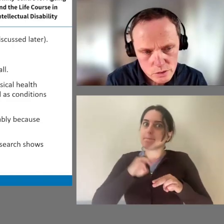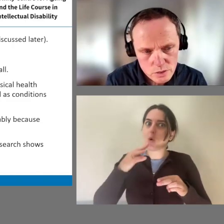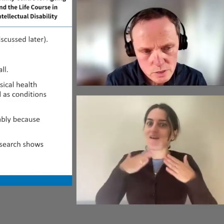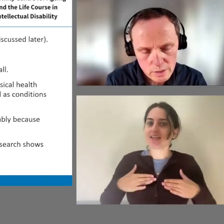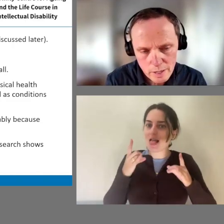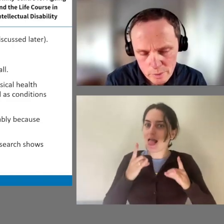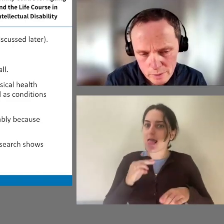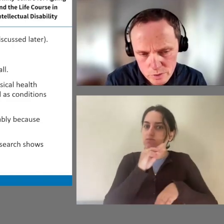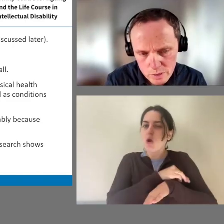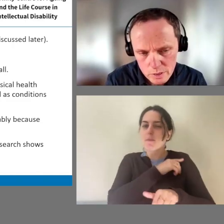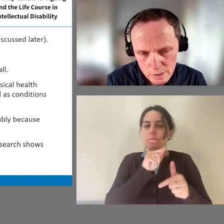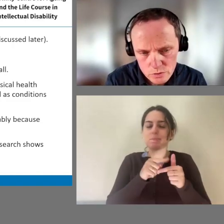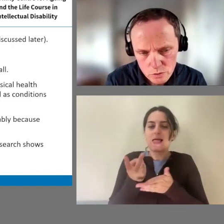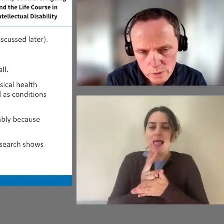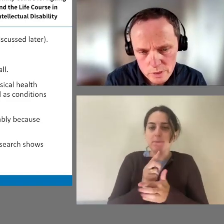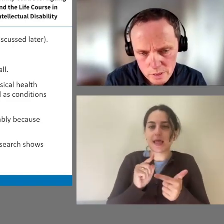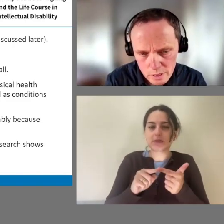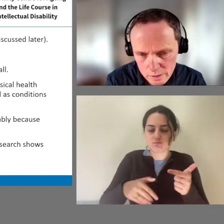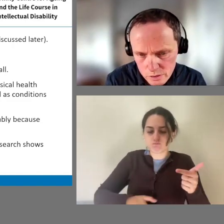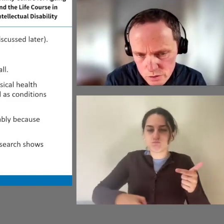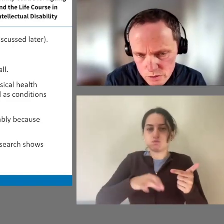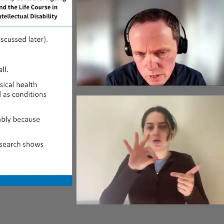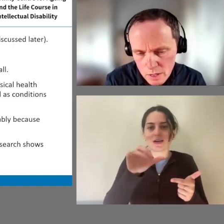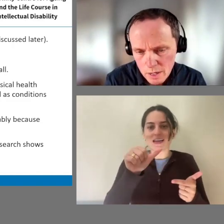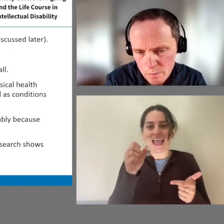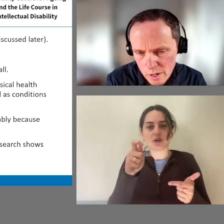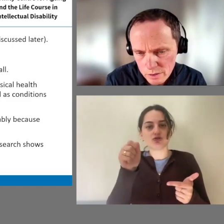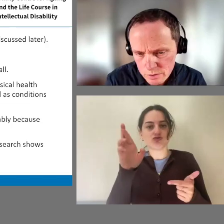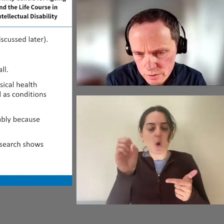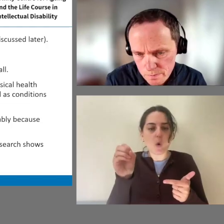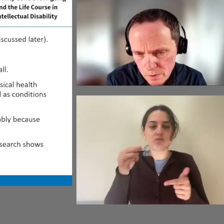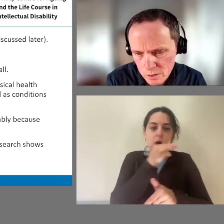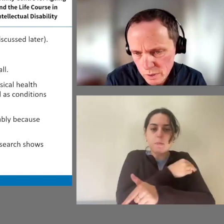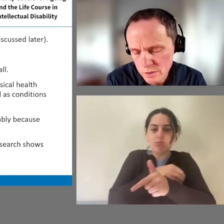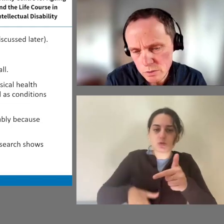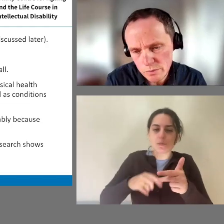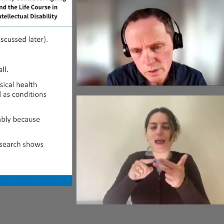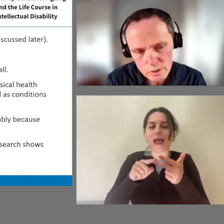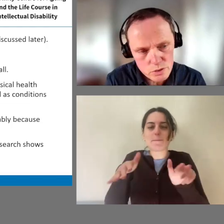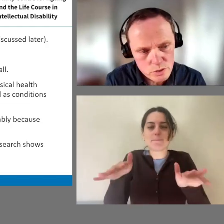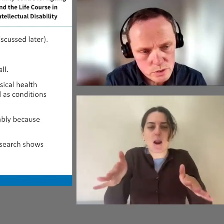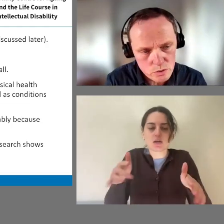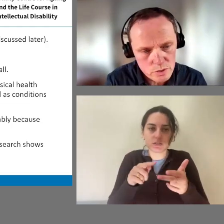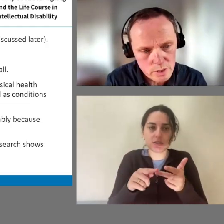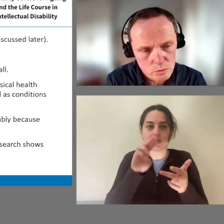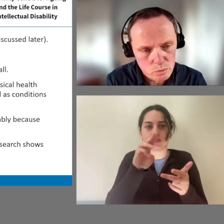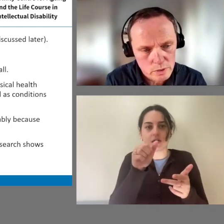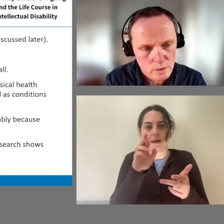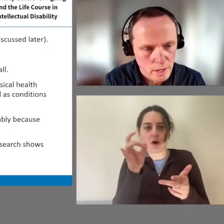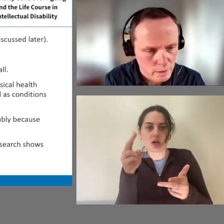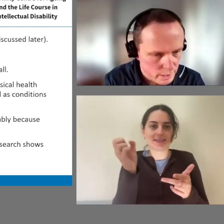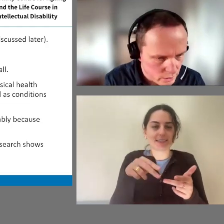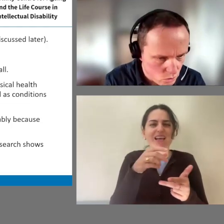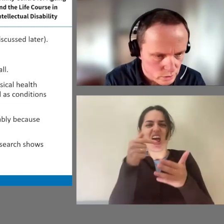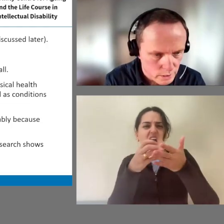health conditions like epilepsy, gastrointestinal conditions, and Parkinson's, as well as some of the conditions associated